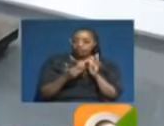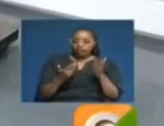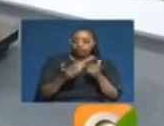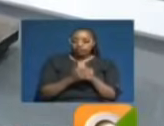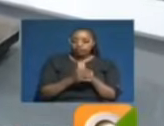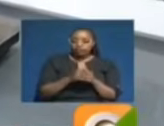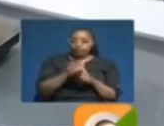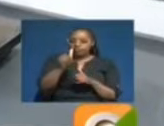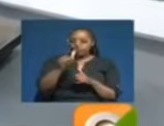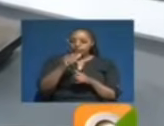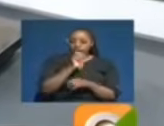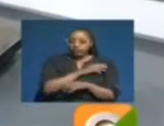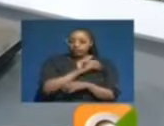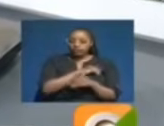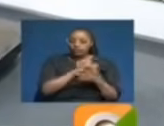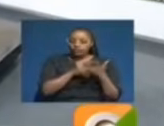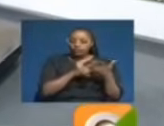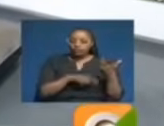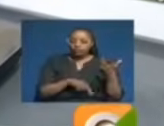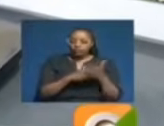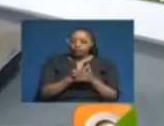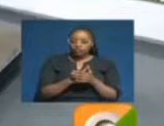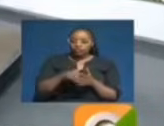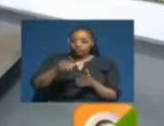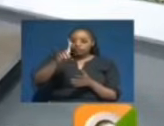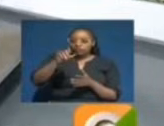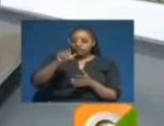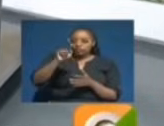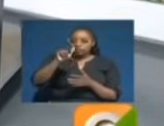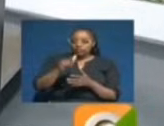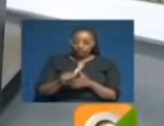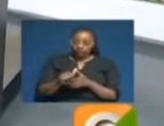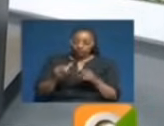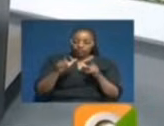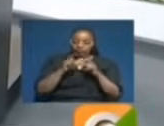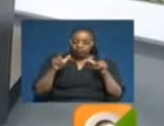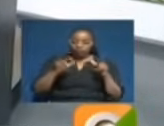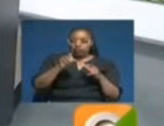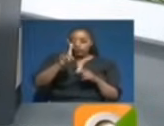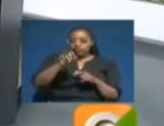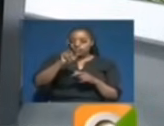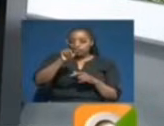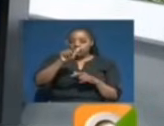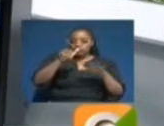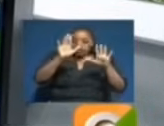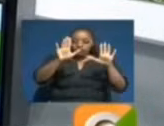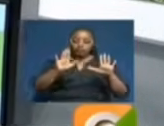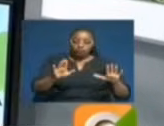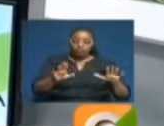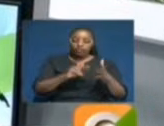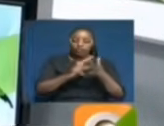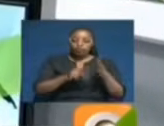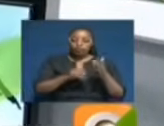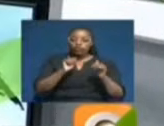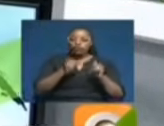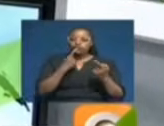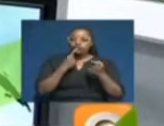other fear is basically because data is big business and data is important. So we can talk